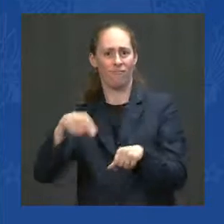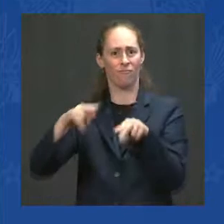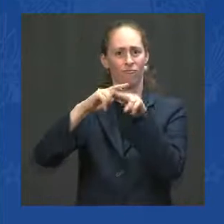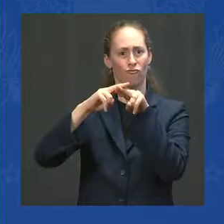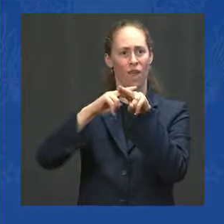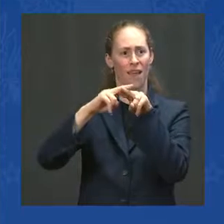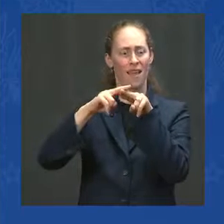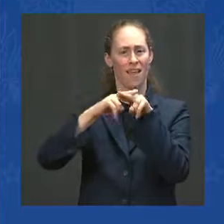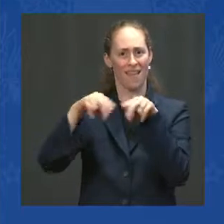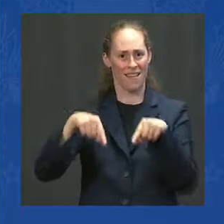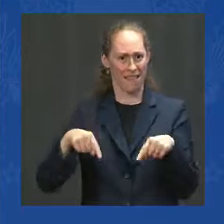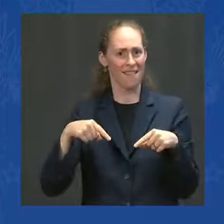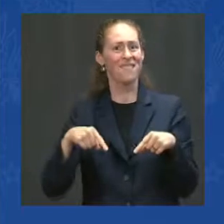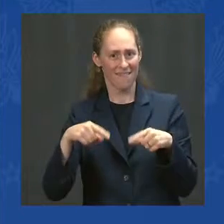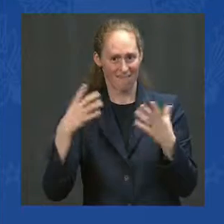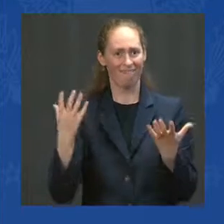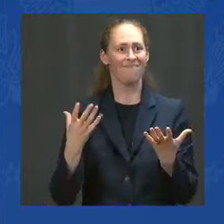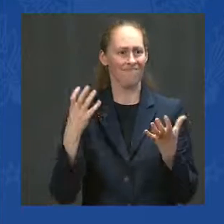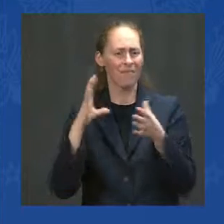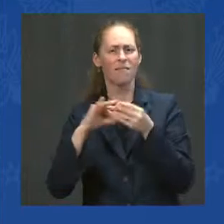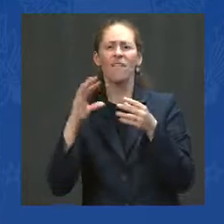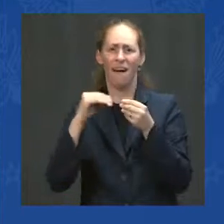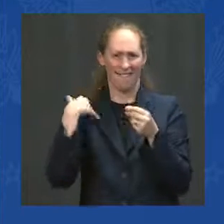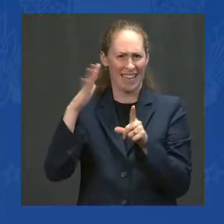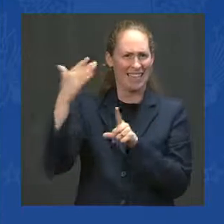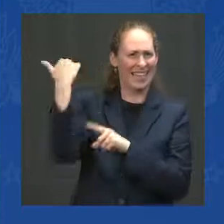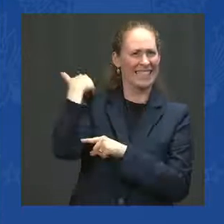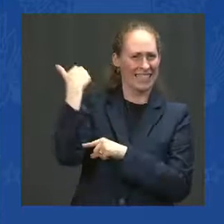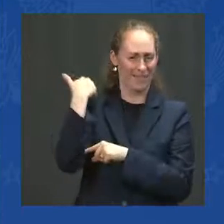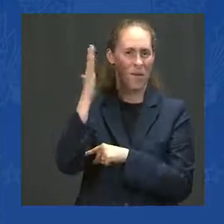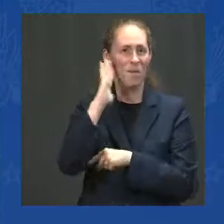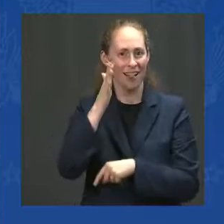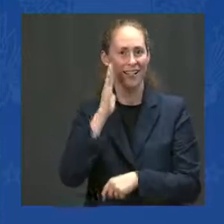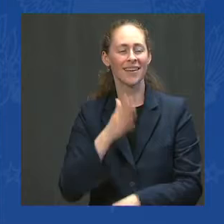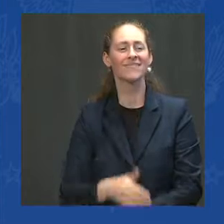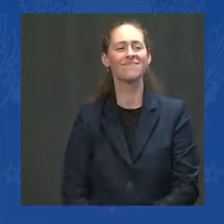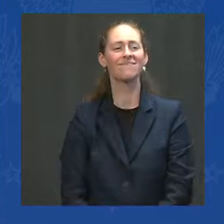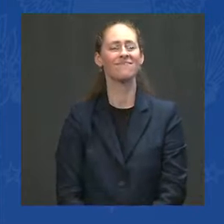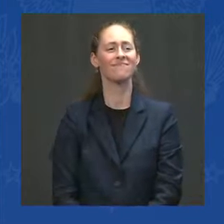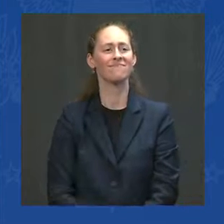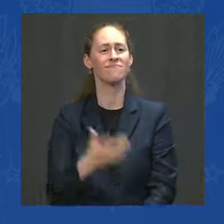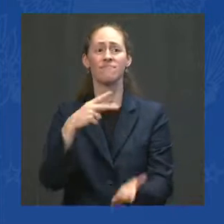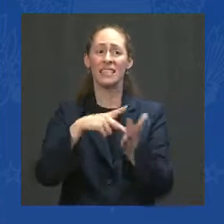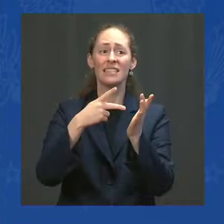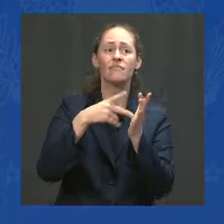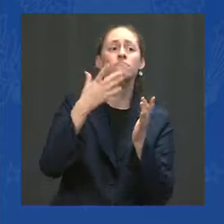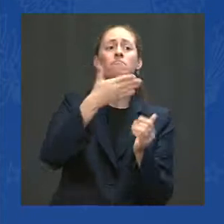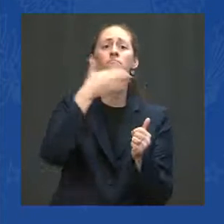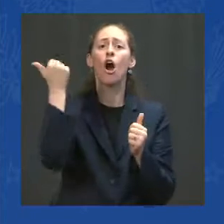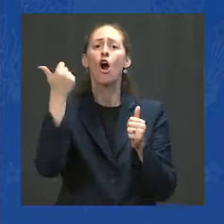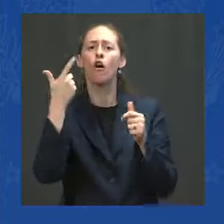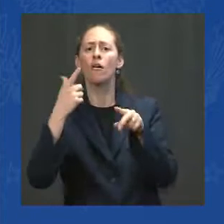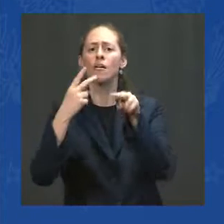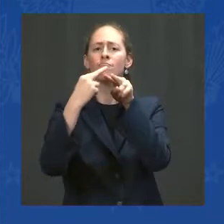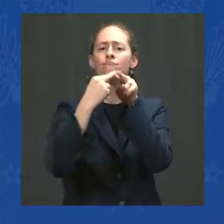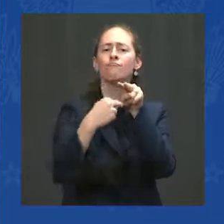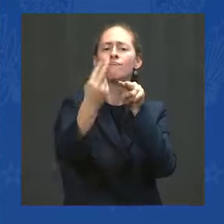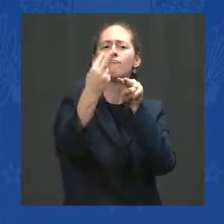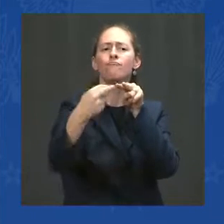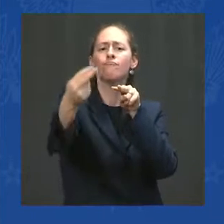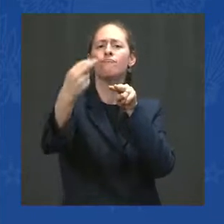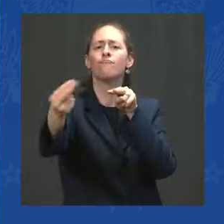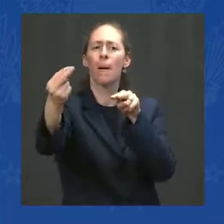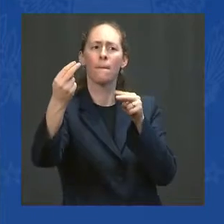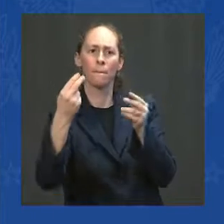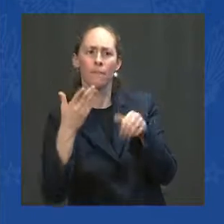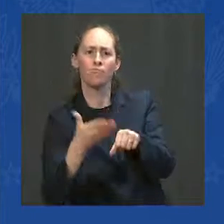bill will upgrade railroad tracks so people can get to work and their destinations faster, and will build new lines to get people